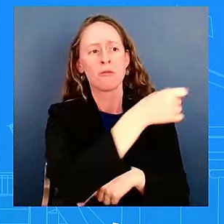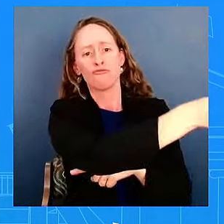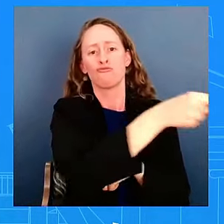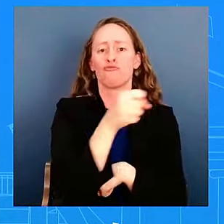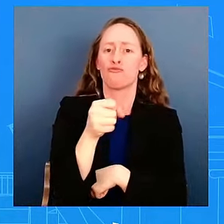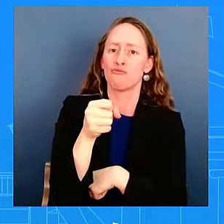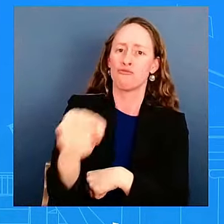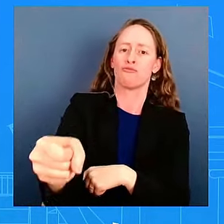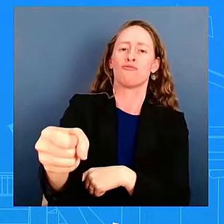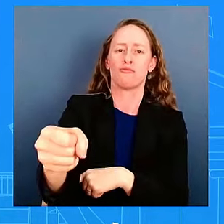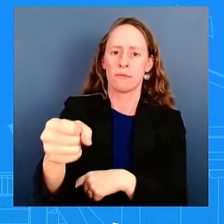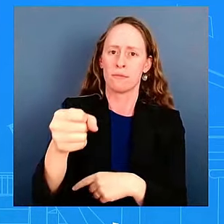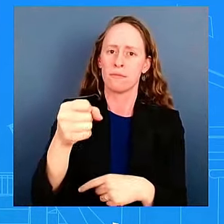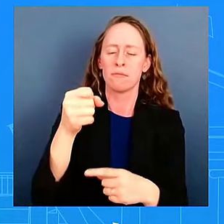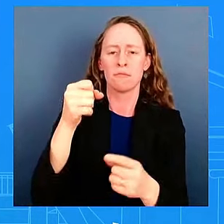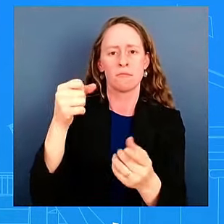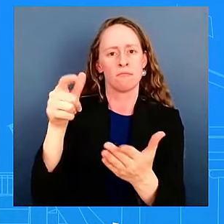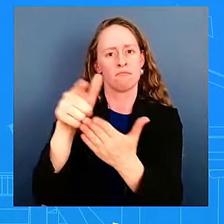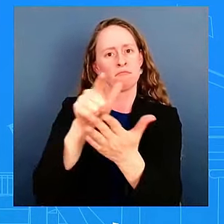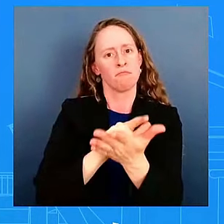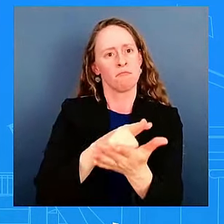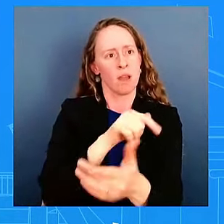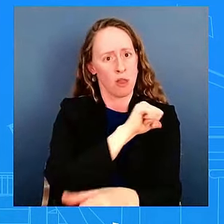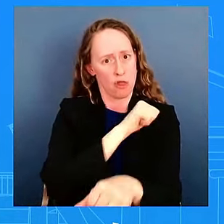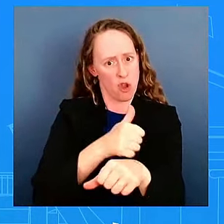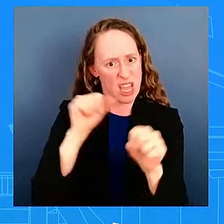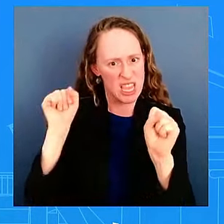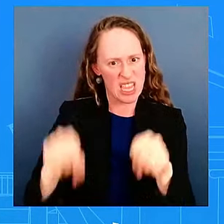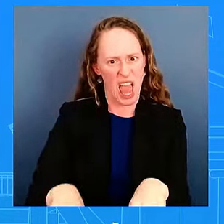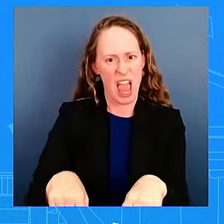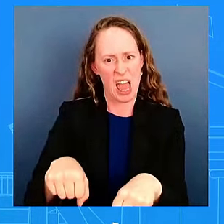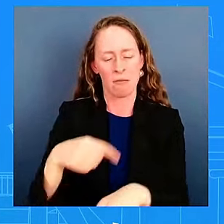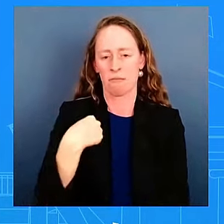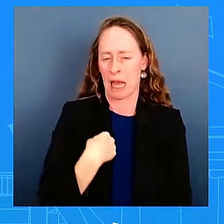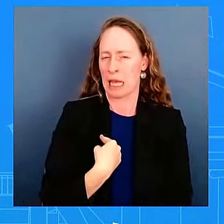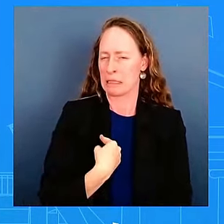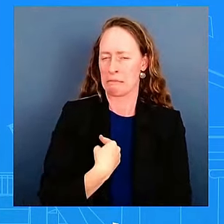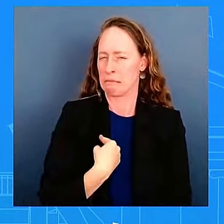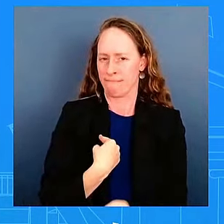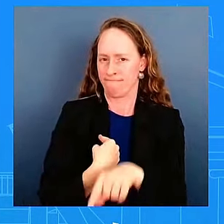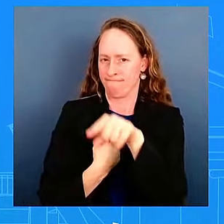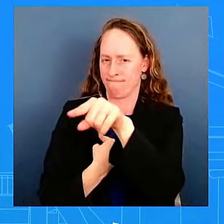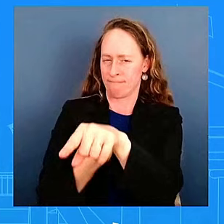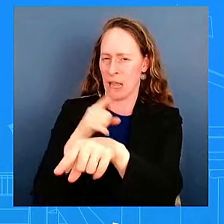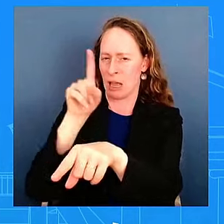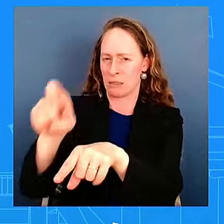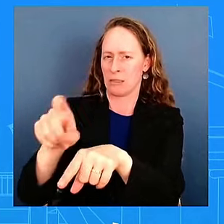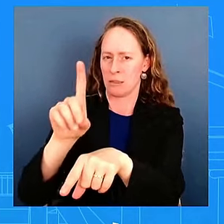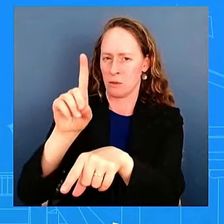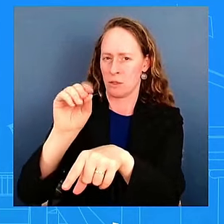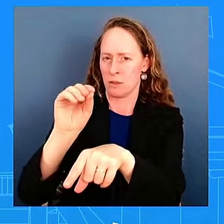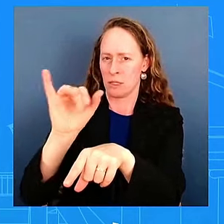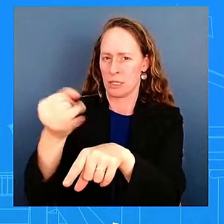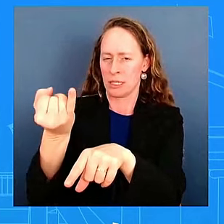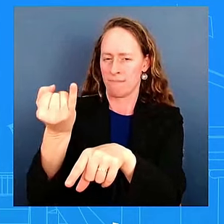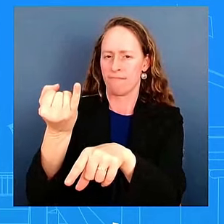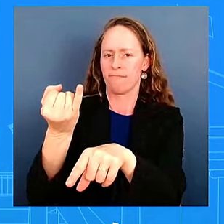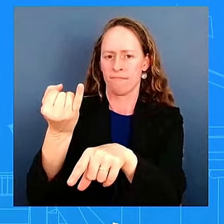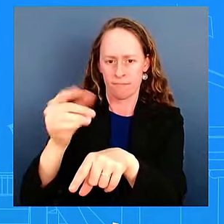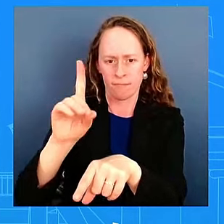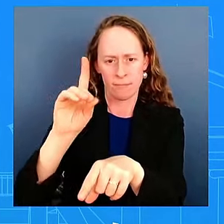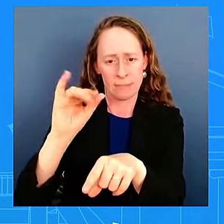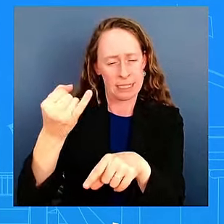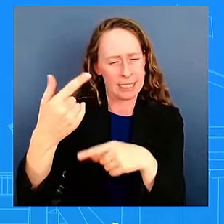from here. Department of Justice is independent. As the president has said, even during his 2020 election, he said that he would want to restore